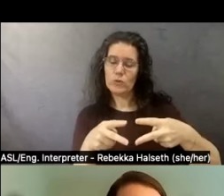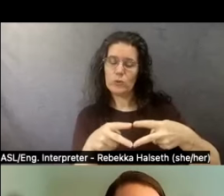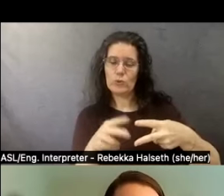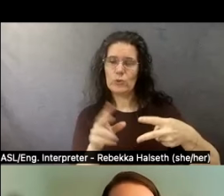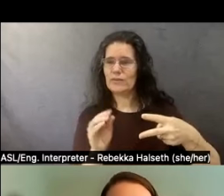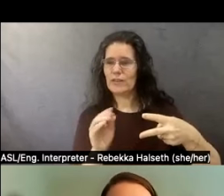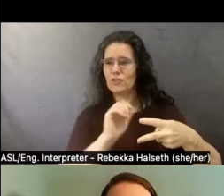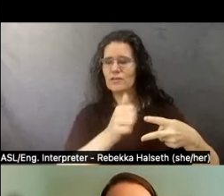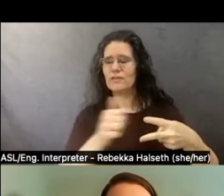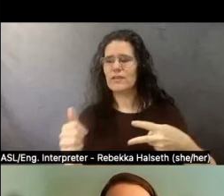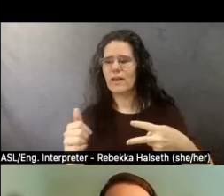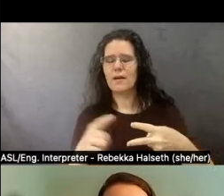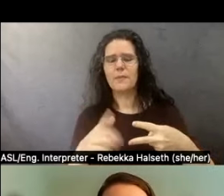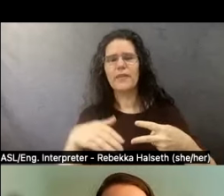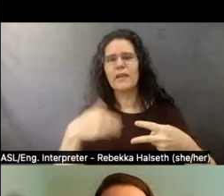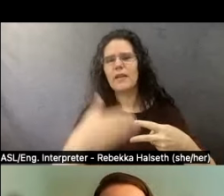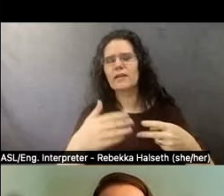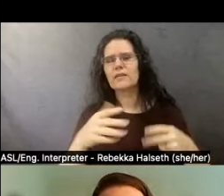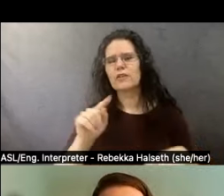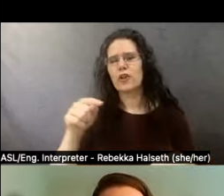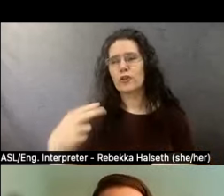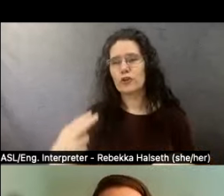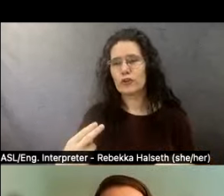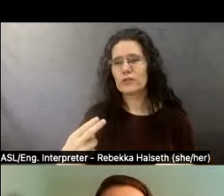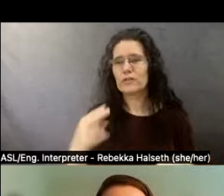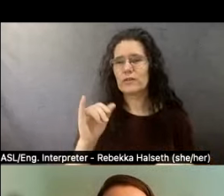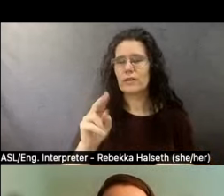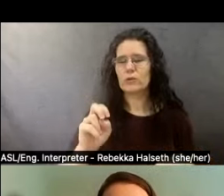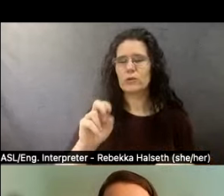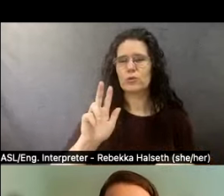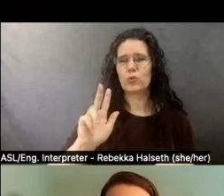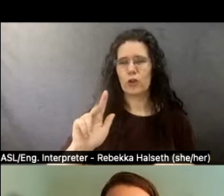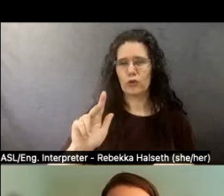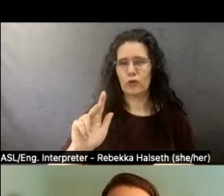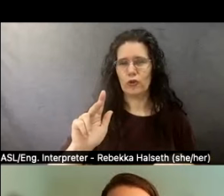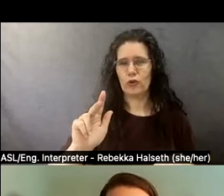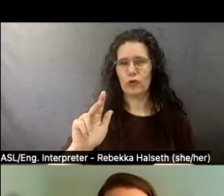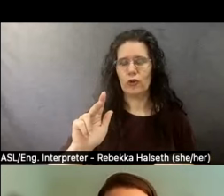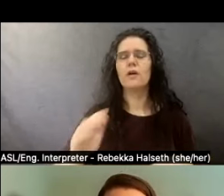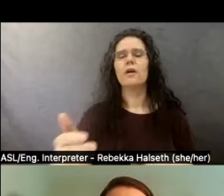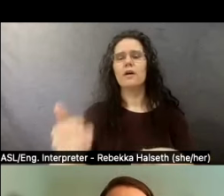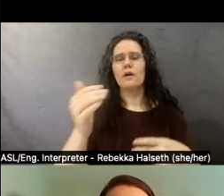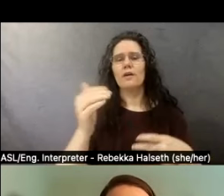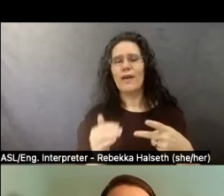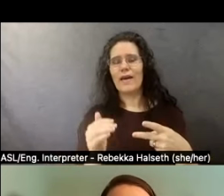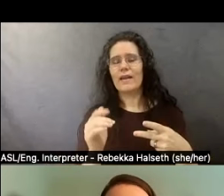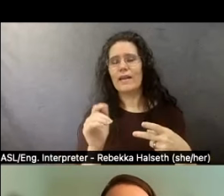The next one is on Thursday, June 23rd. And following that, if